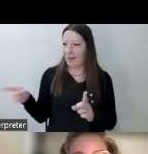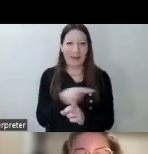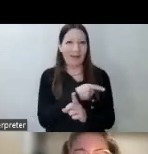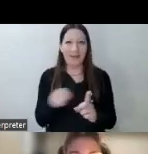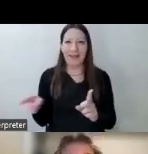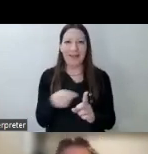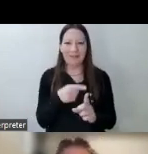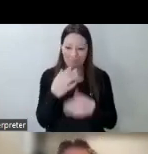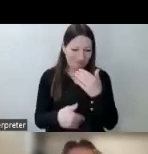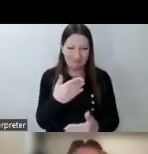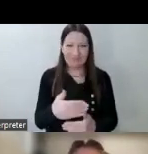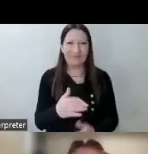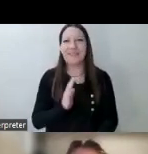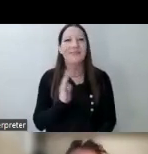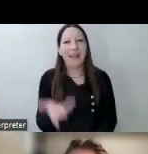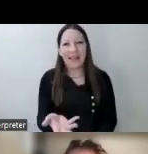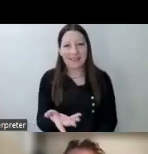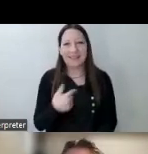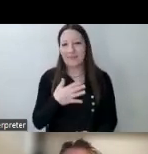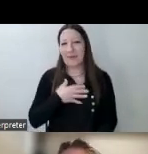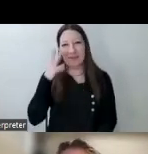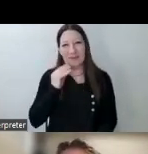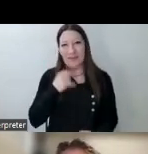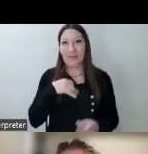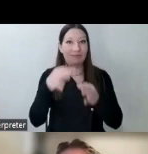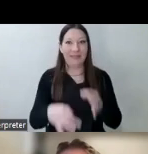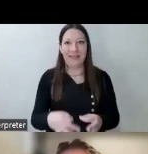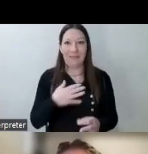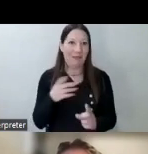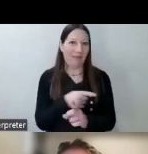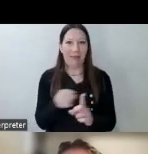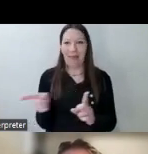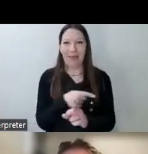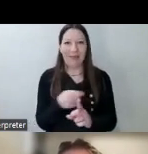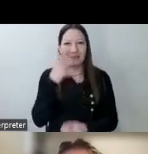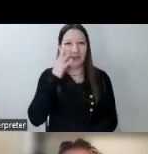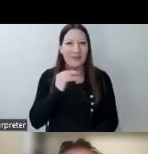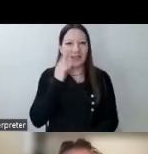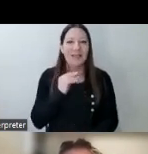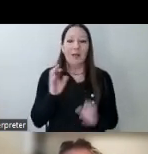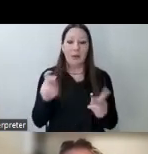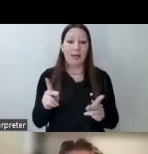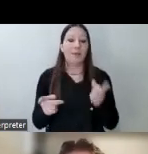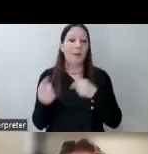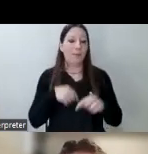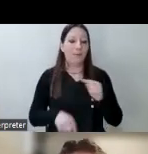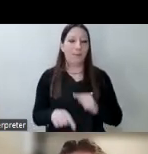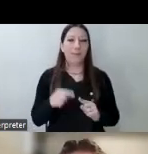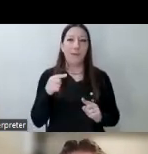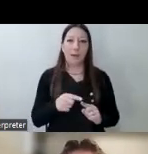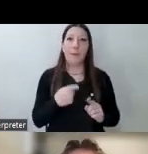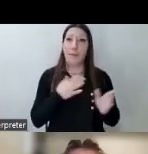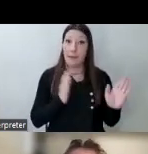it, I had planned to do most of my field work last summer, expecting there to be regular wildfires in the area that I would be able to track and